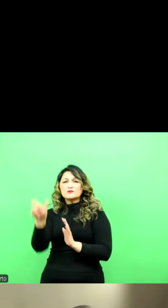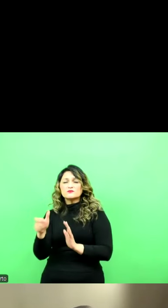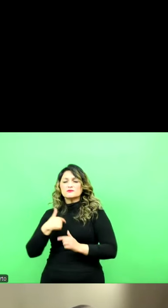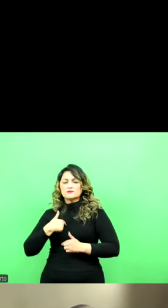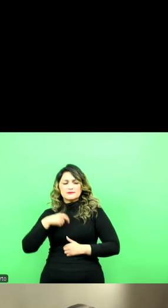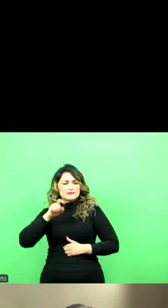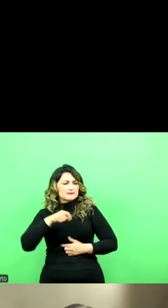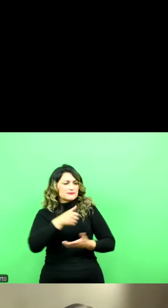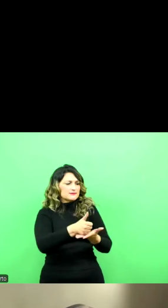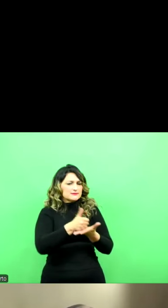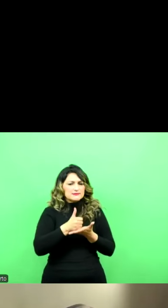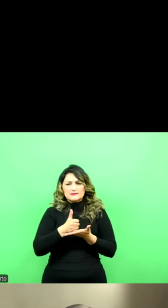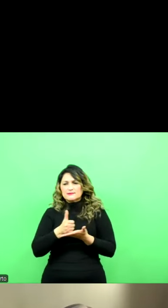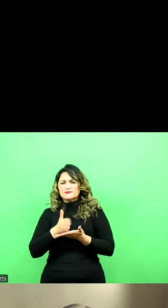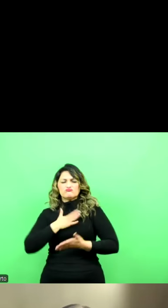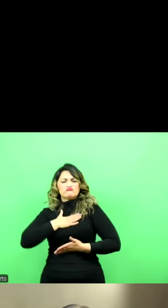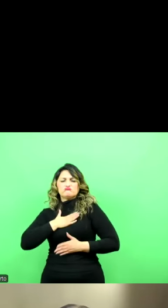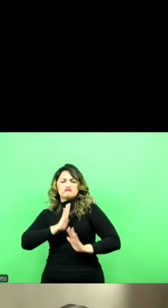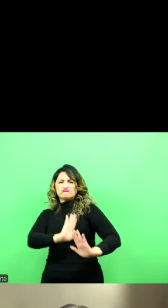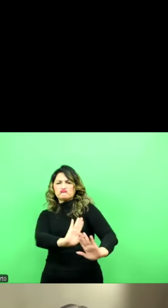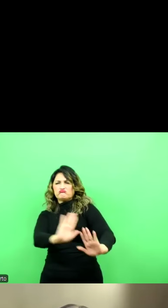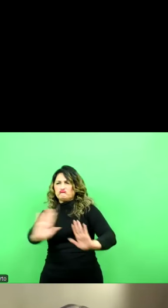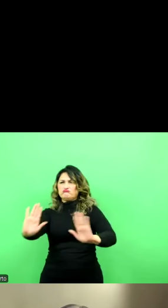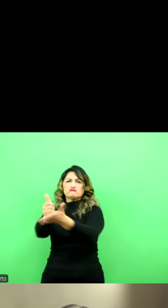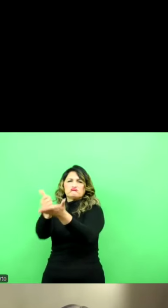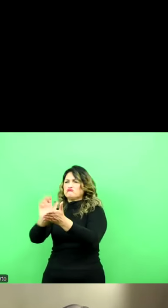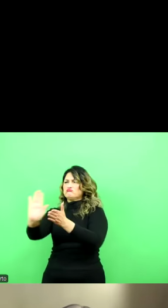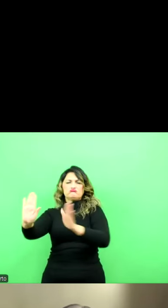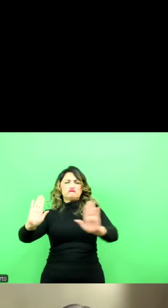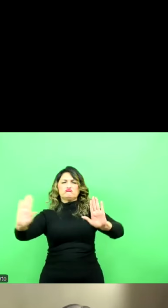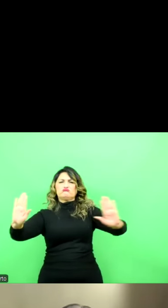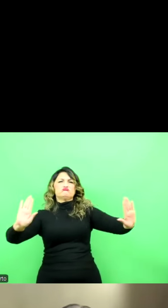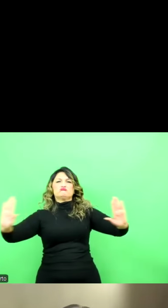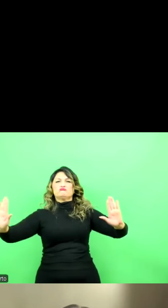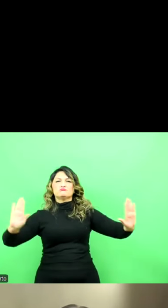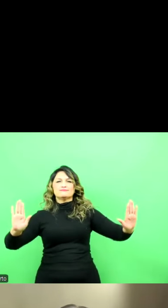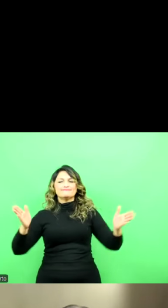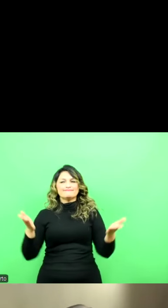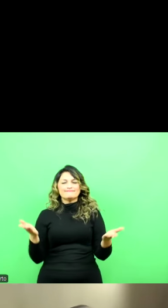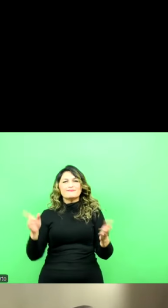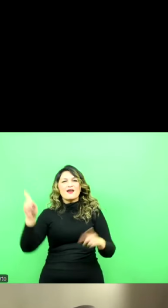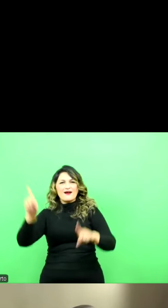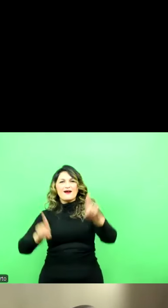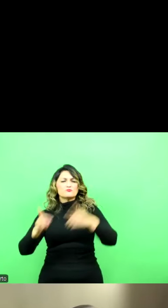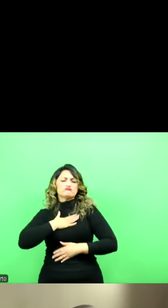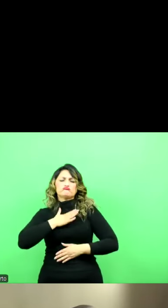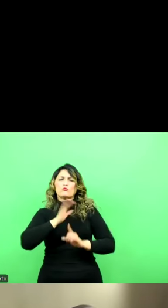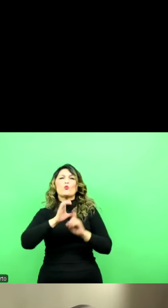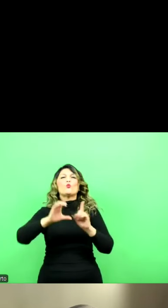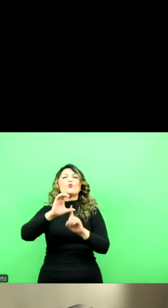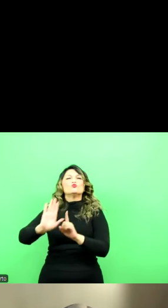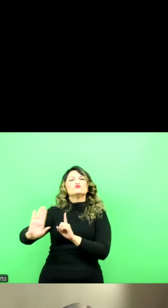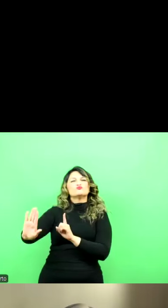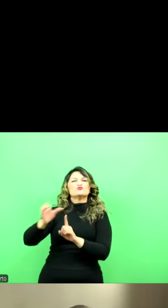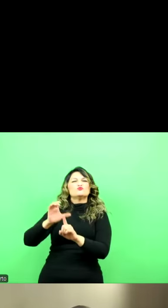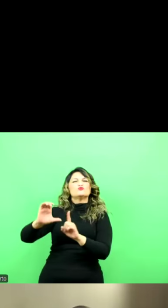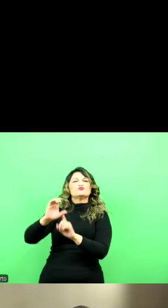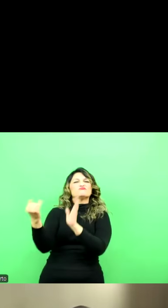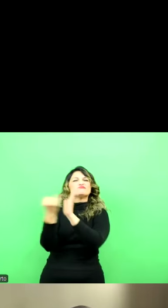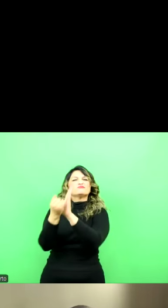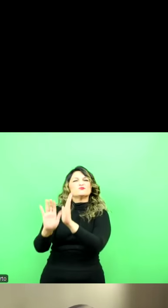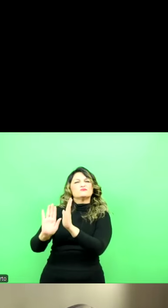whole categories of difficulties that older persons may experience. And I think it's important here, we've